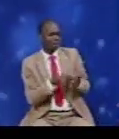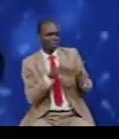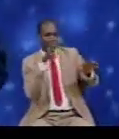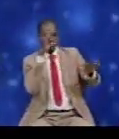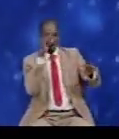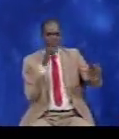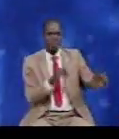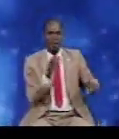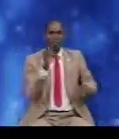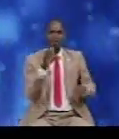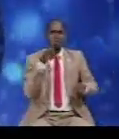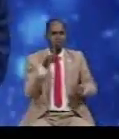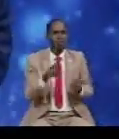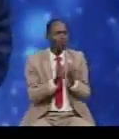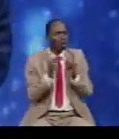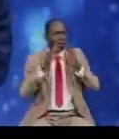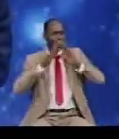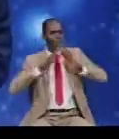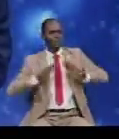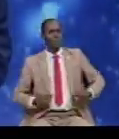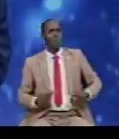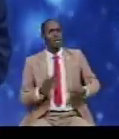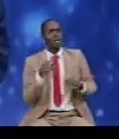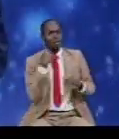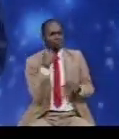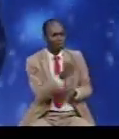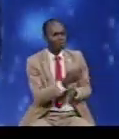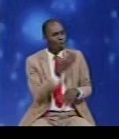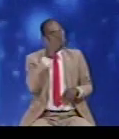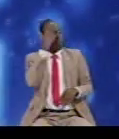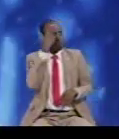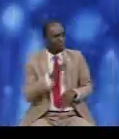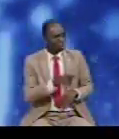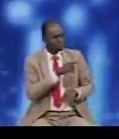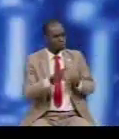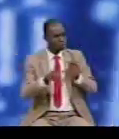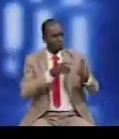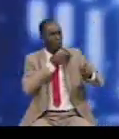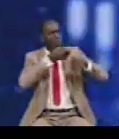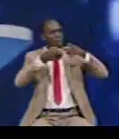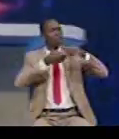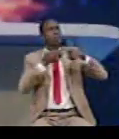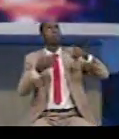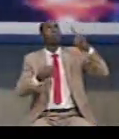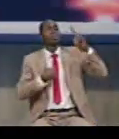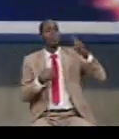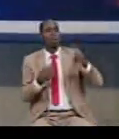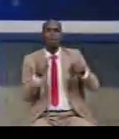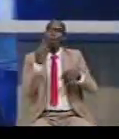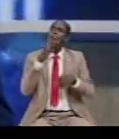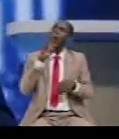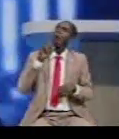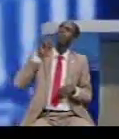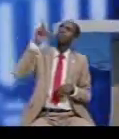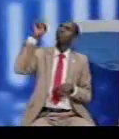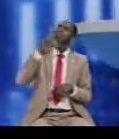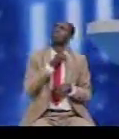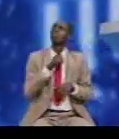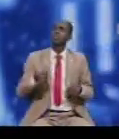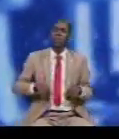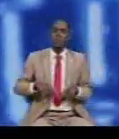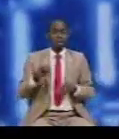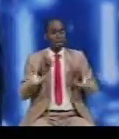troubled. Saul, Saul, why persecutest thou me? Who are you, Lord? I am Jesus, whom